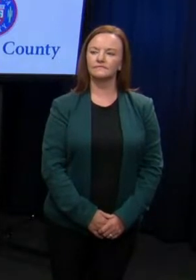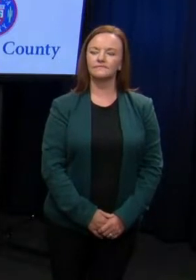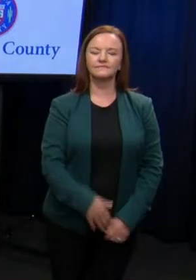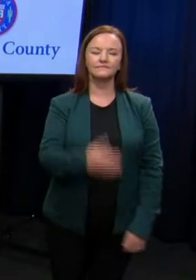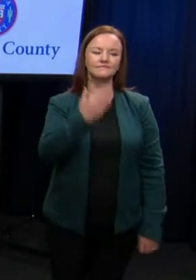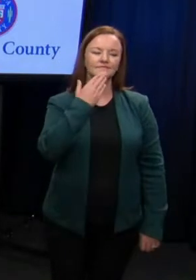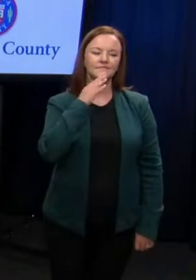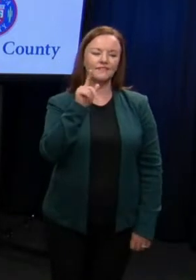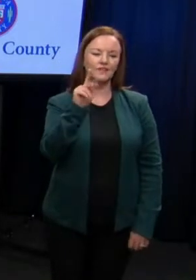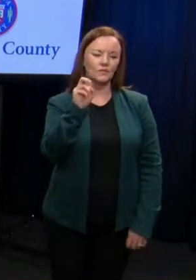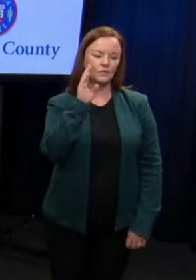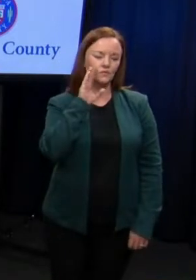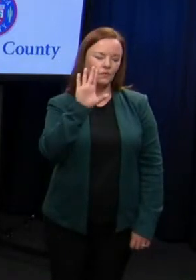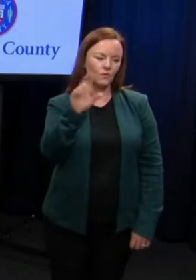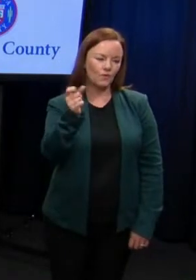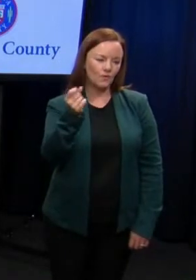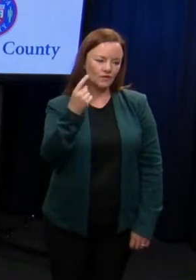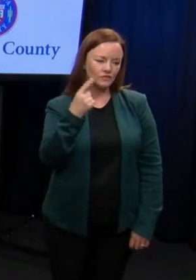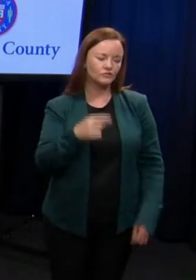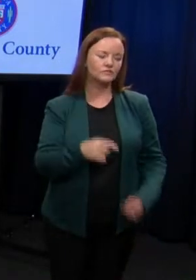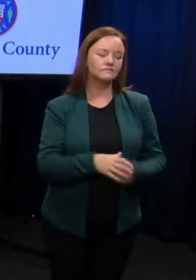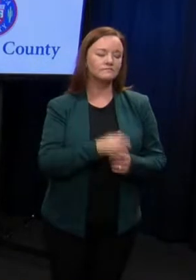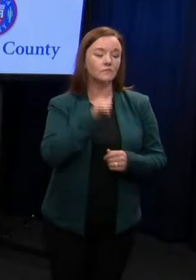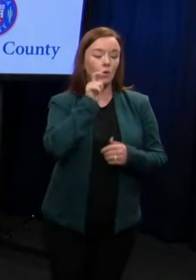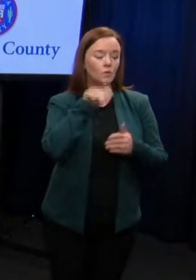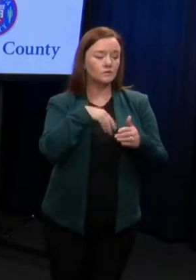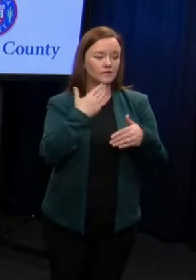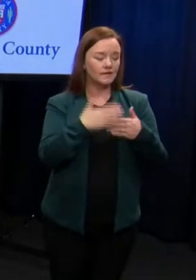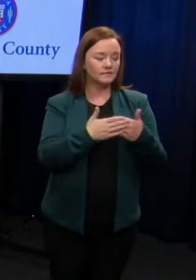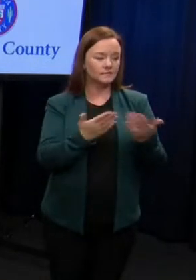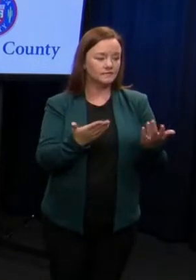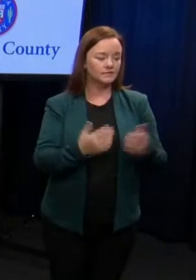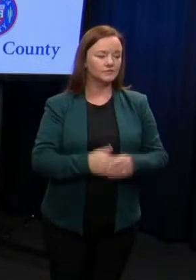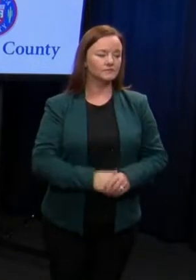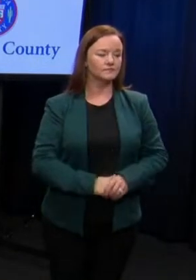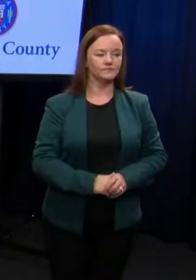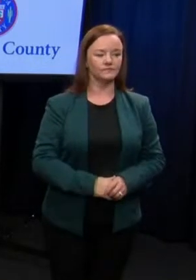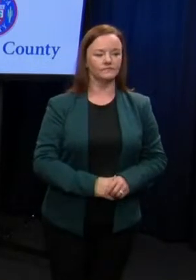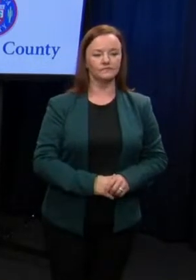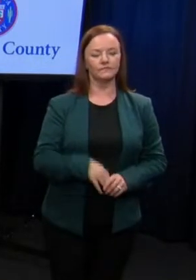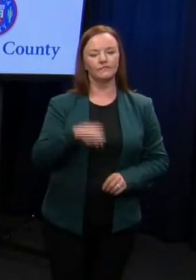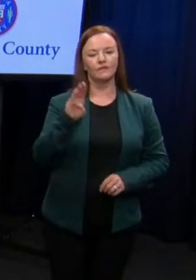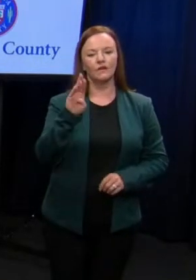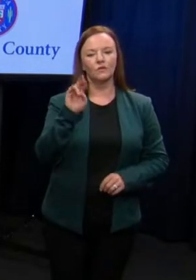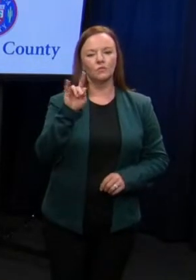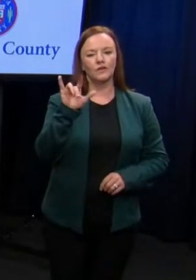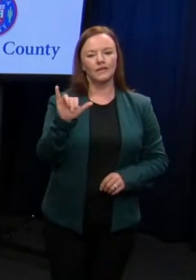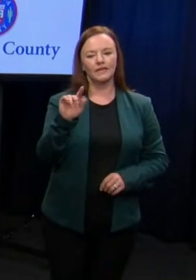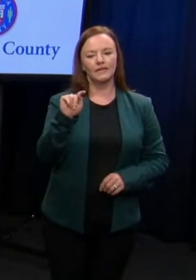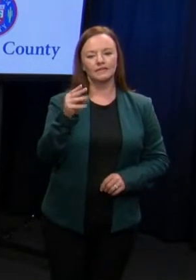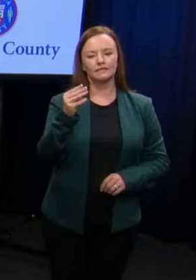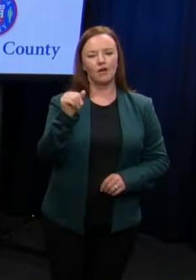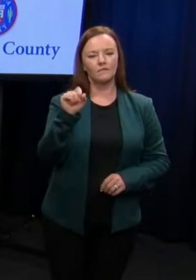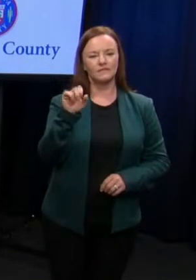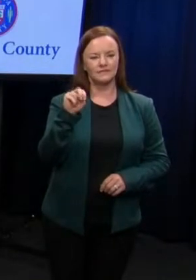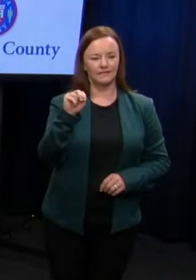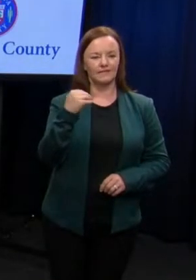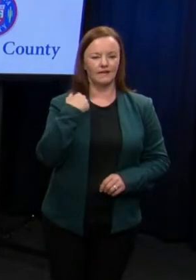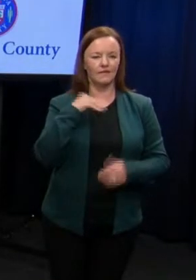Thanks, Luke, for the question. Jennifer, who do we have next? Brittany Thomason, your mic is